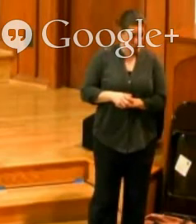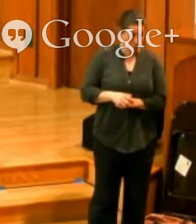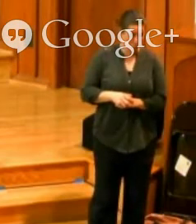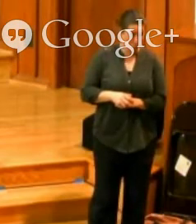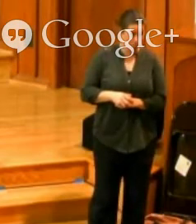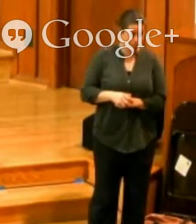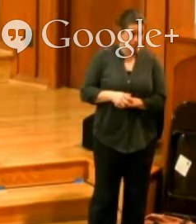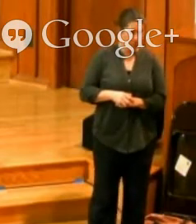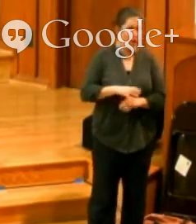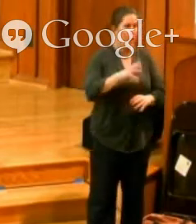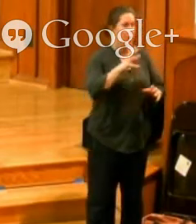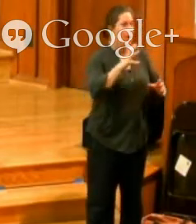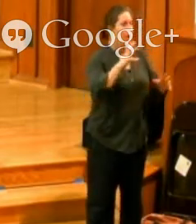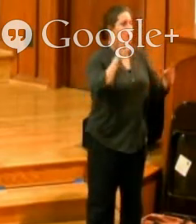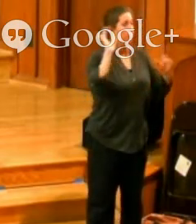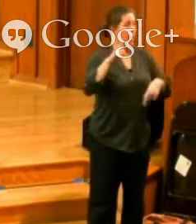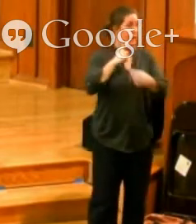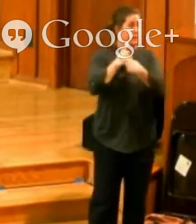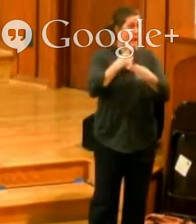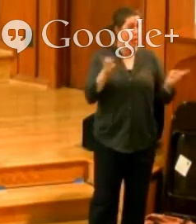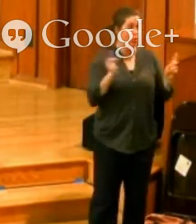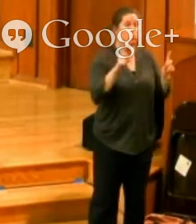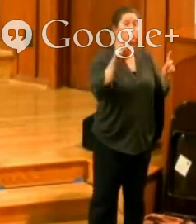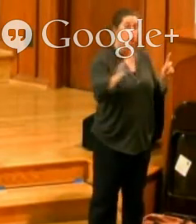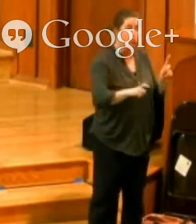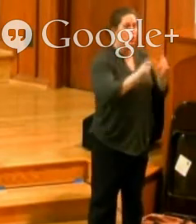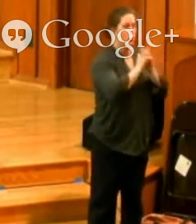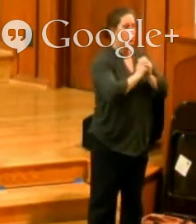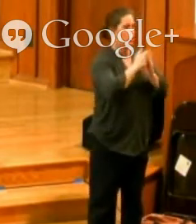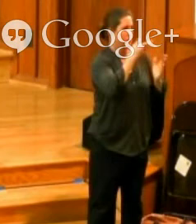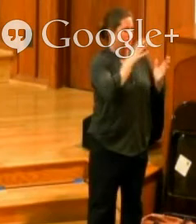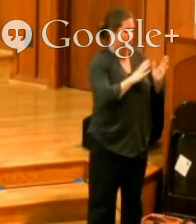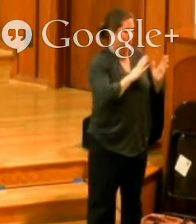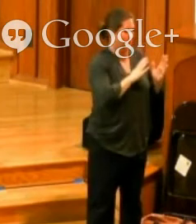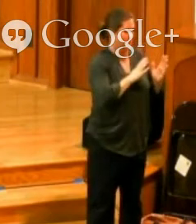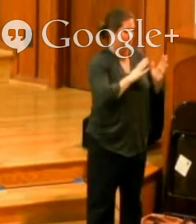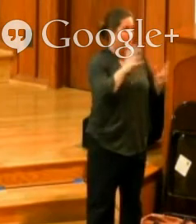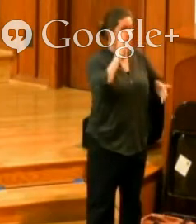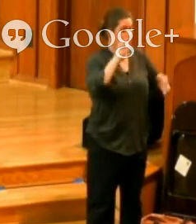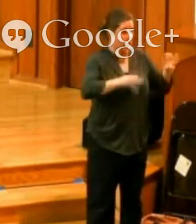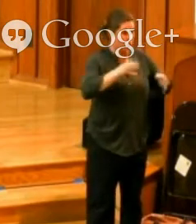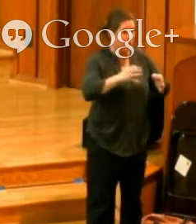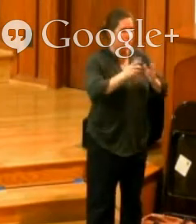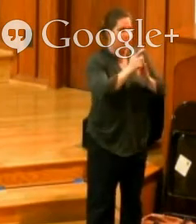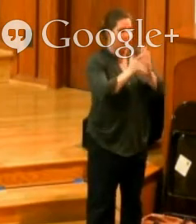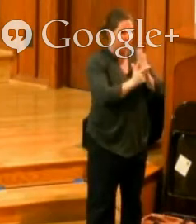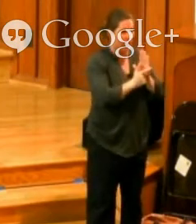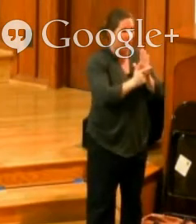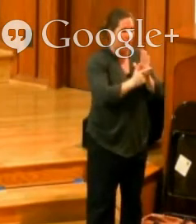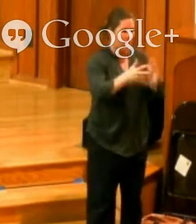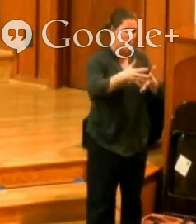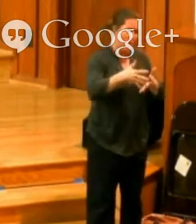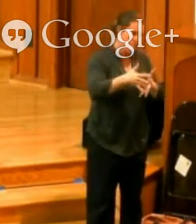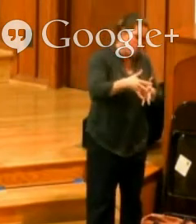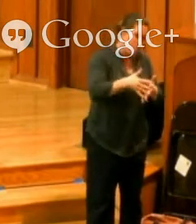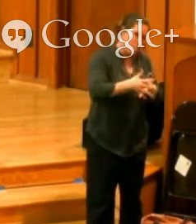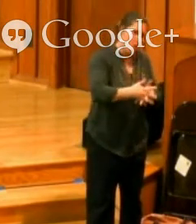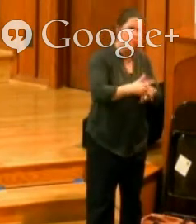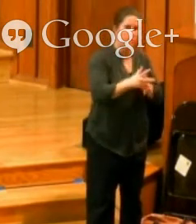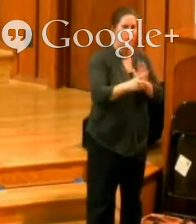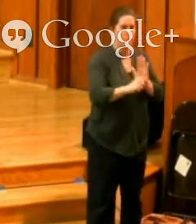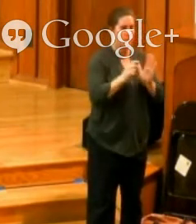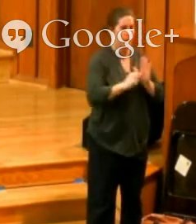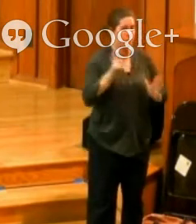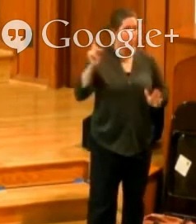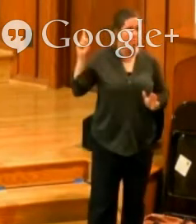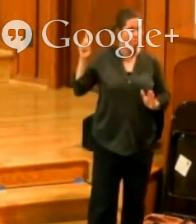It tells us that we should worship God. So it also tells us that the judgment and that the law are part of the gospel. Do you see that? The